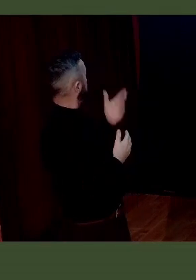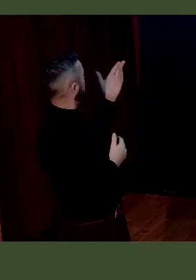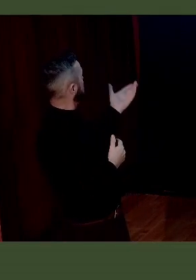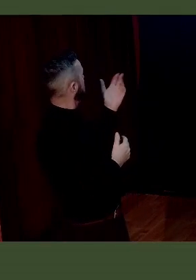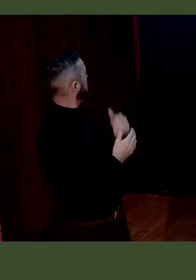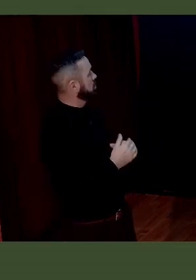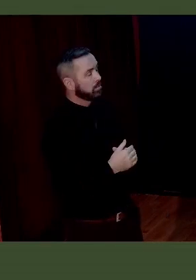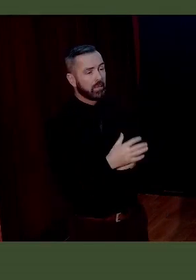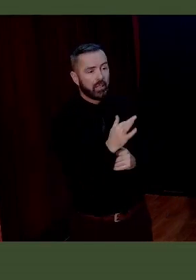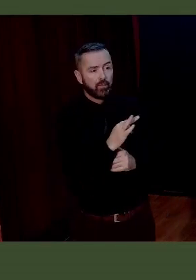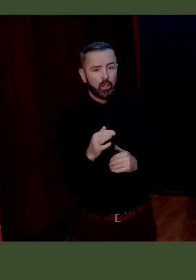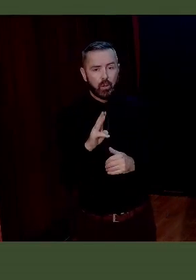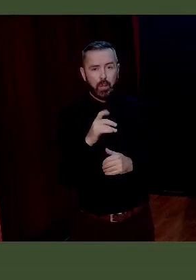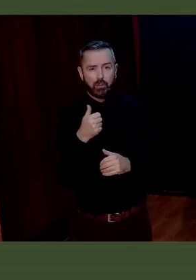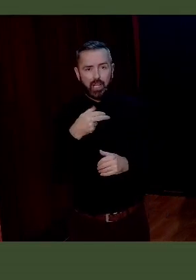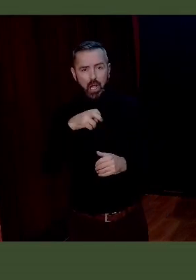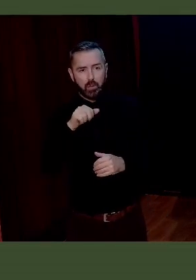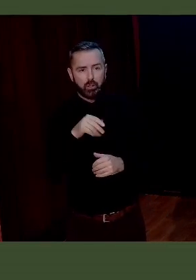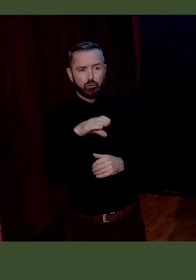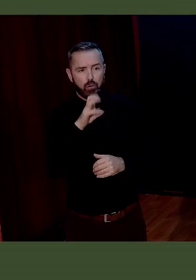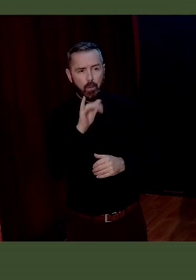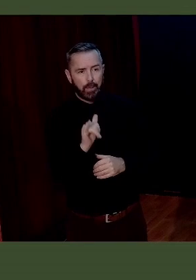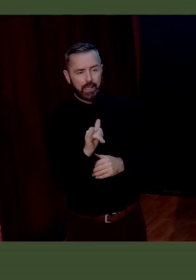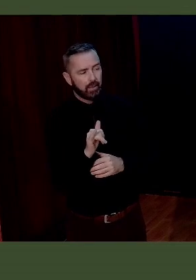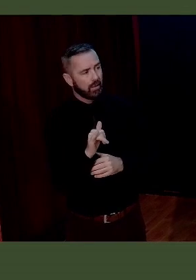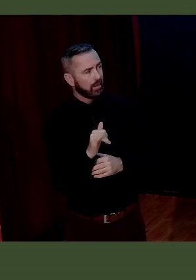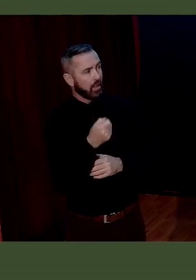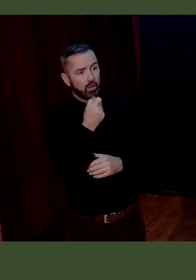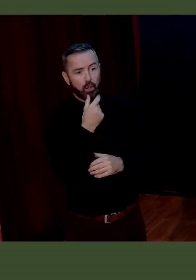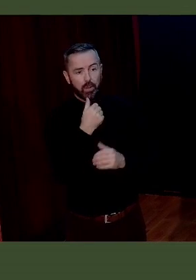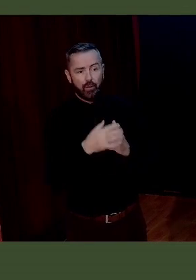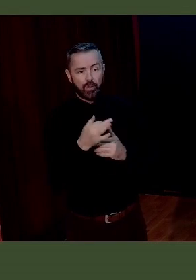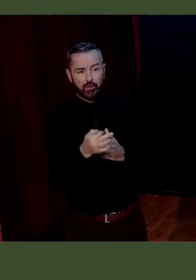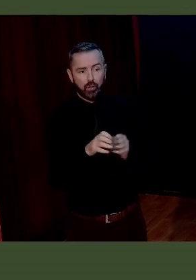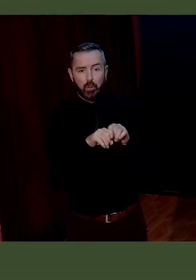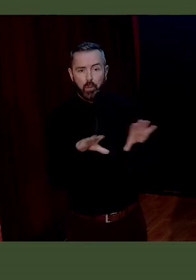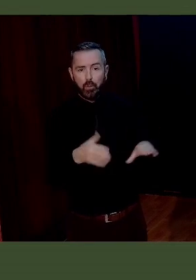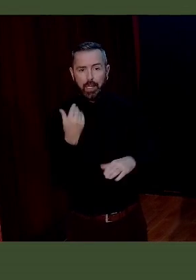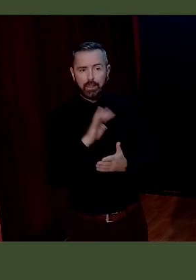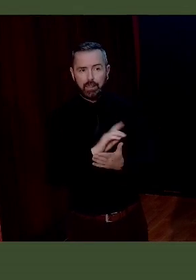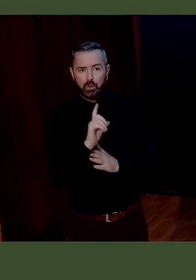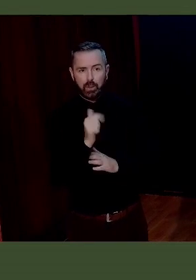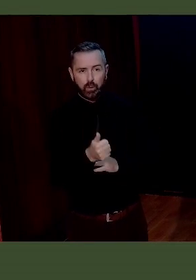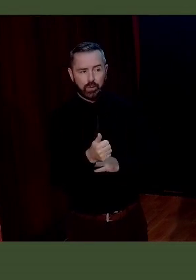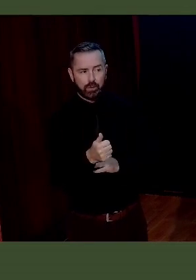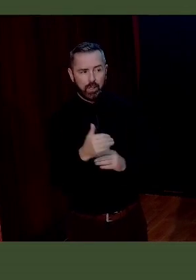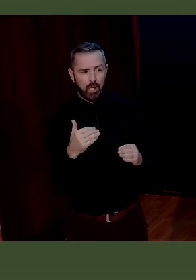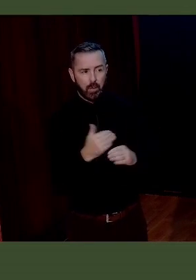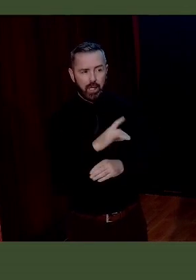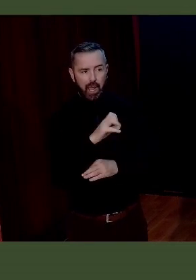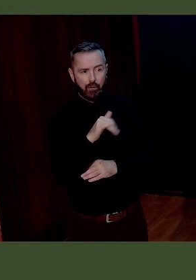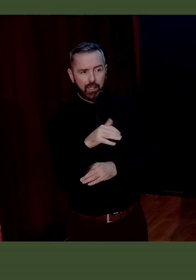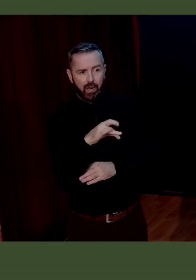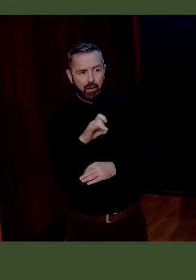from Patrick Abercrombie's Dublin of the Future, published in 1921 by Harry Clark. And